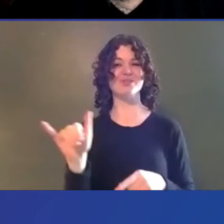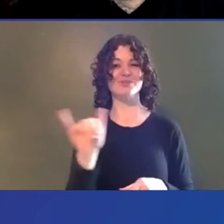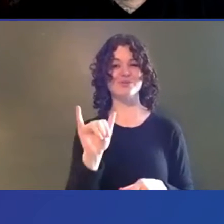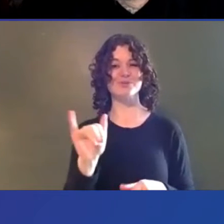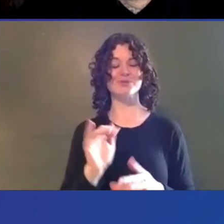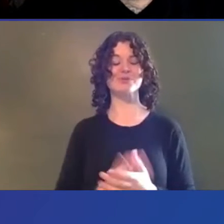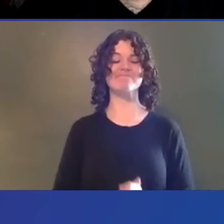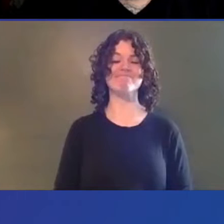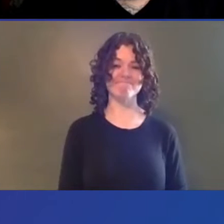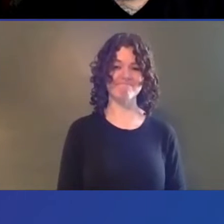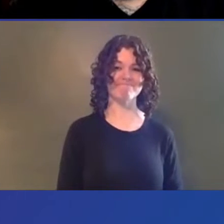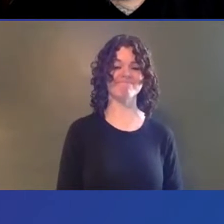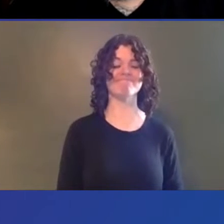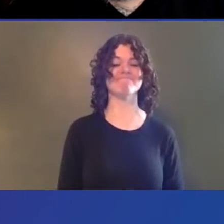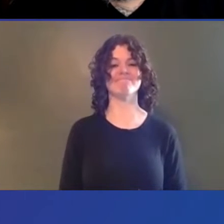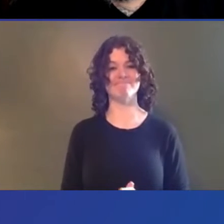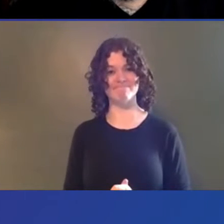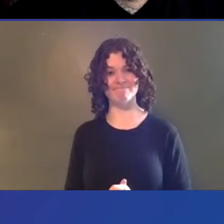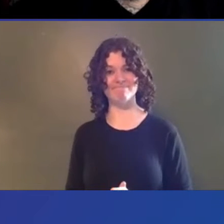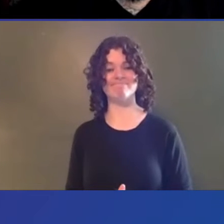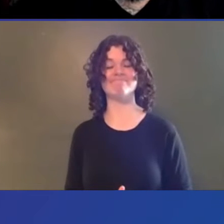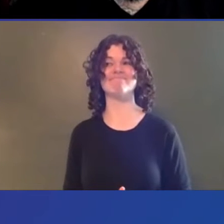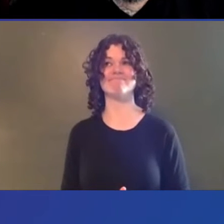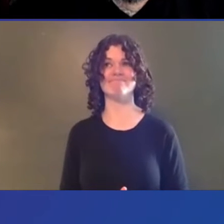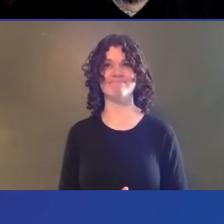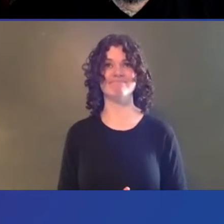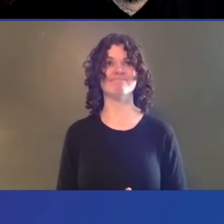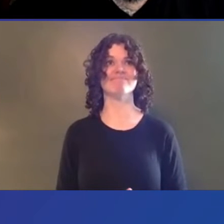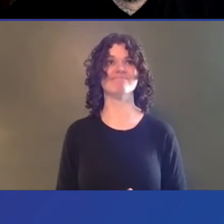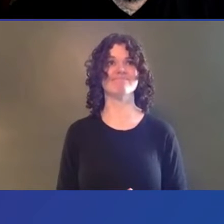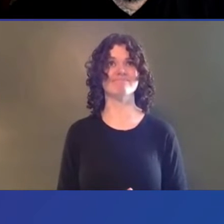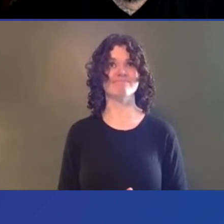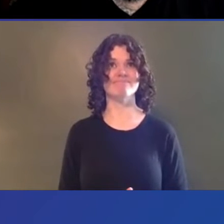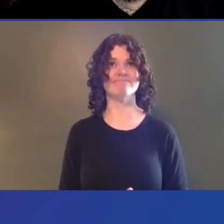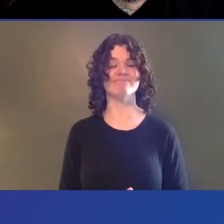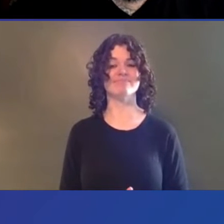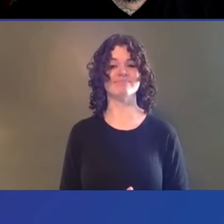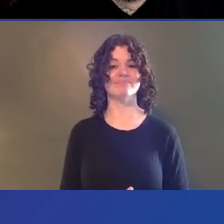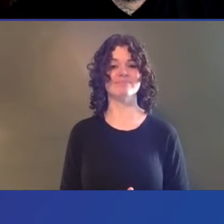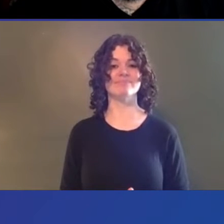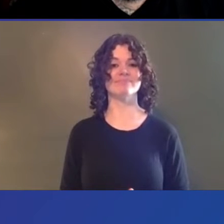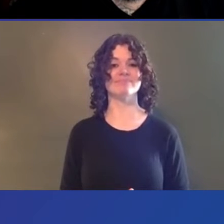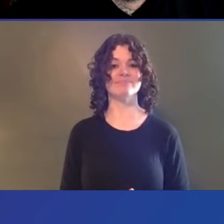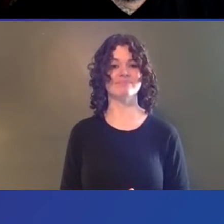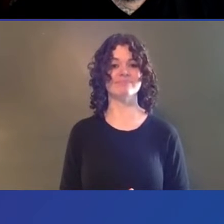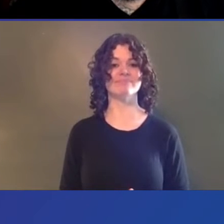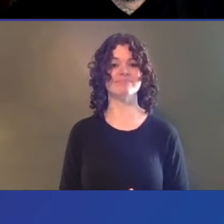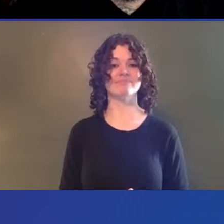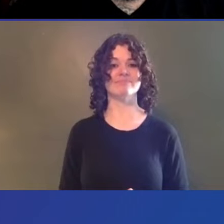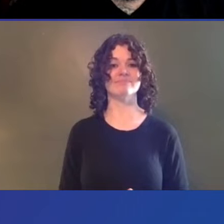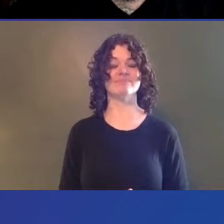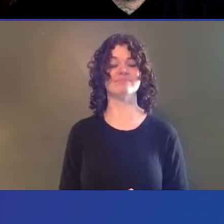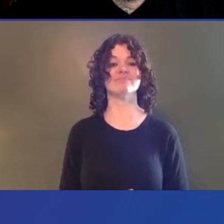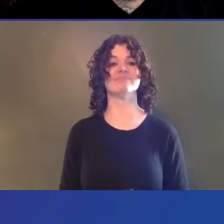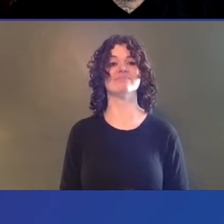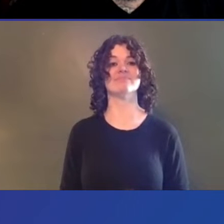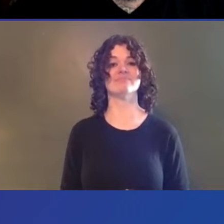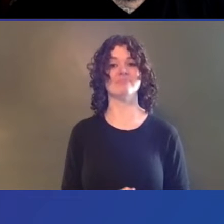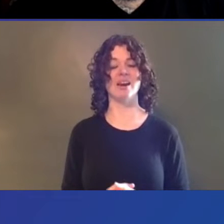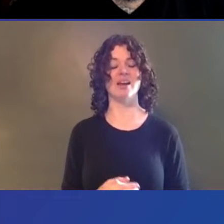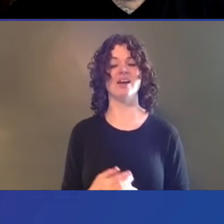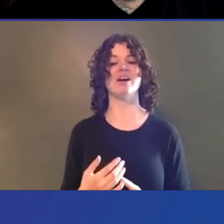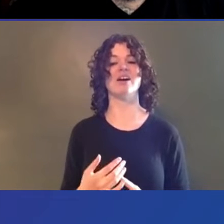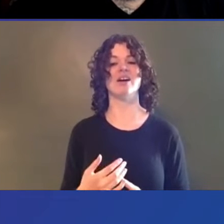Yes, I think that hearing about what I'm hearing is the many